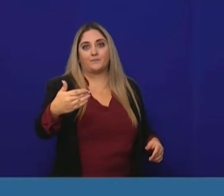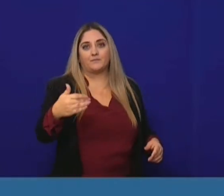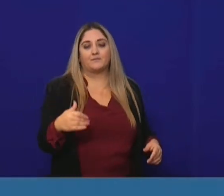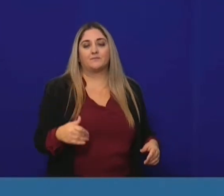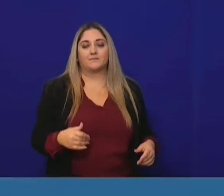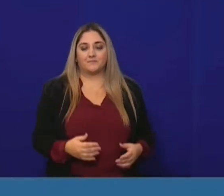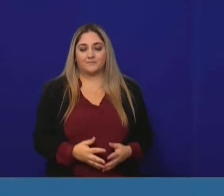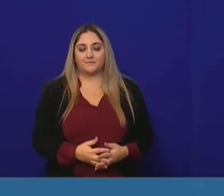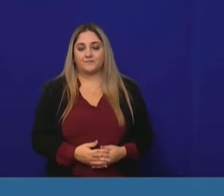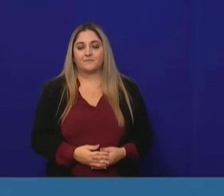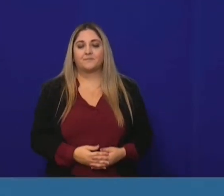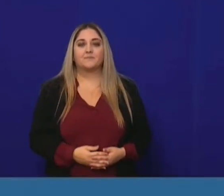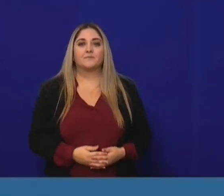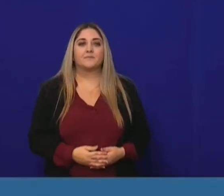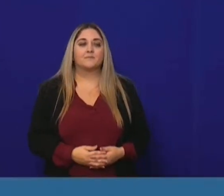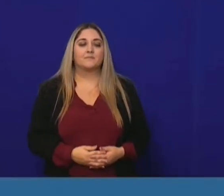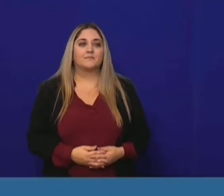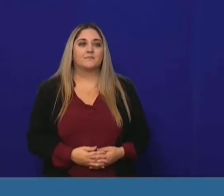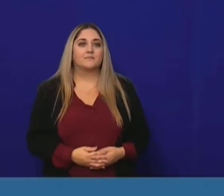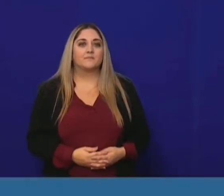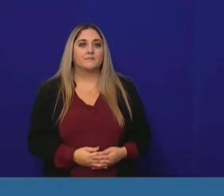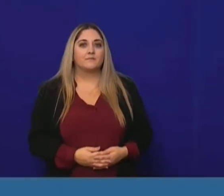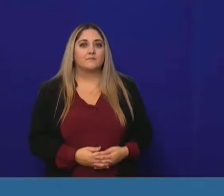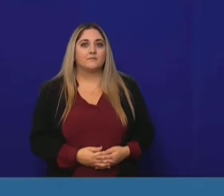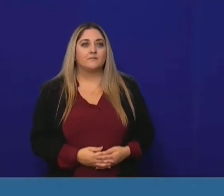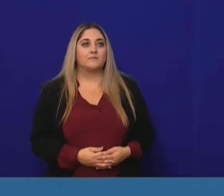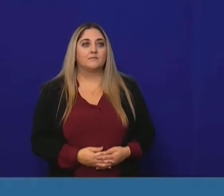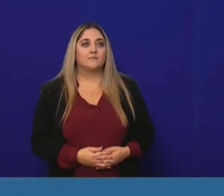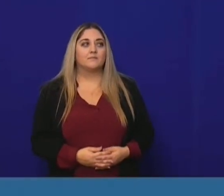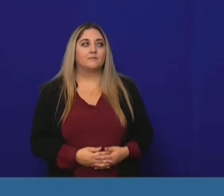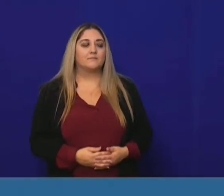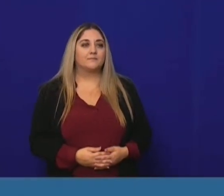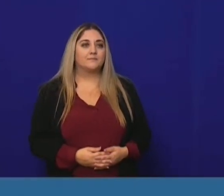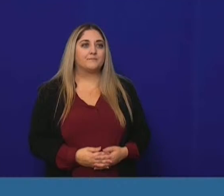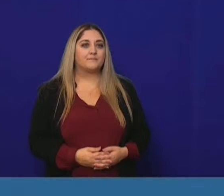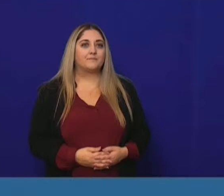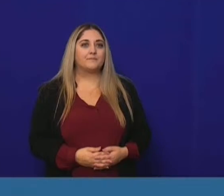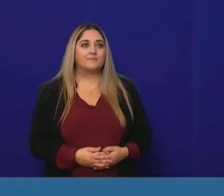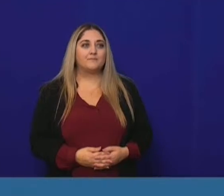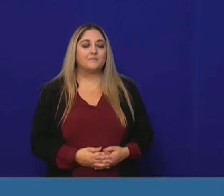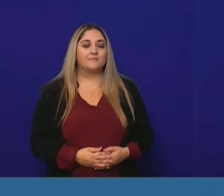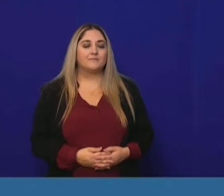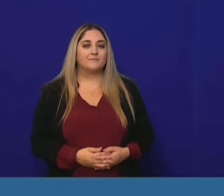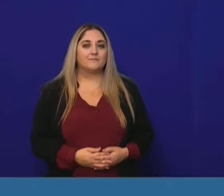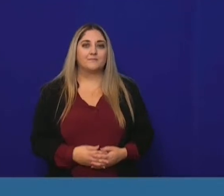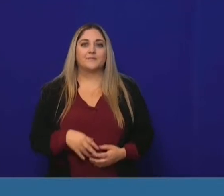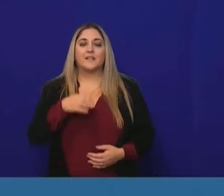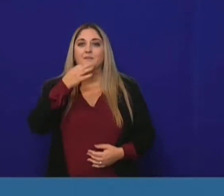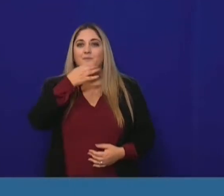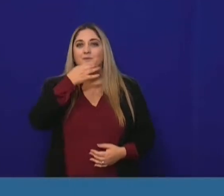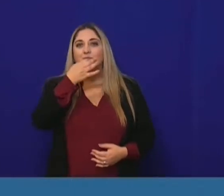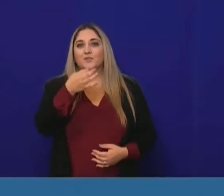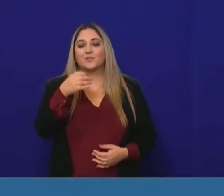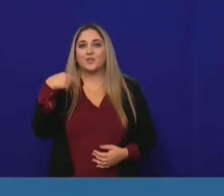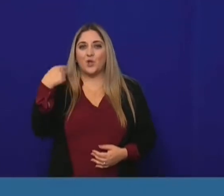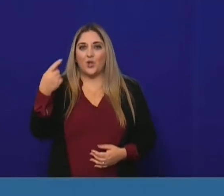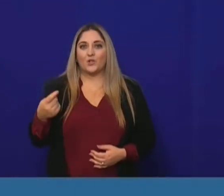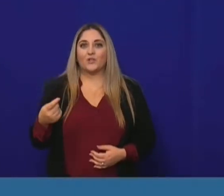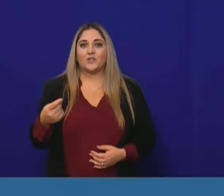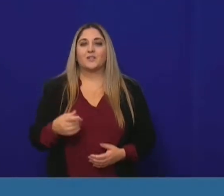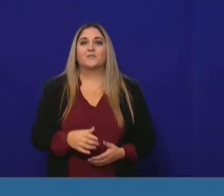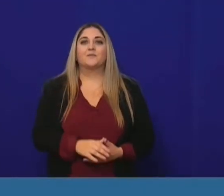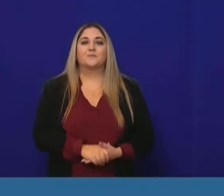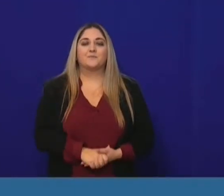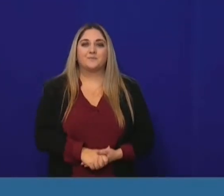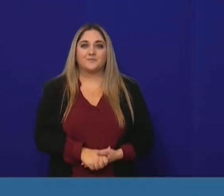tevita li tinfetta ruħek. Il-wara nofsinhar tajjeb Prof Gawci, Aman Portelli